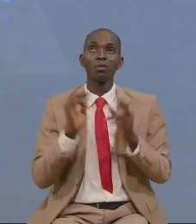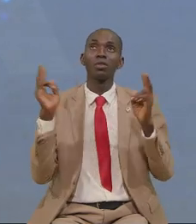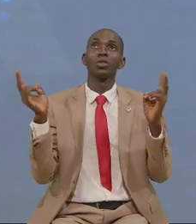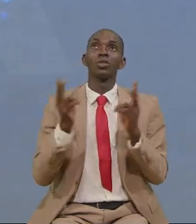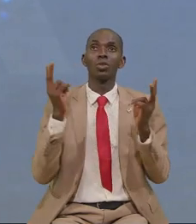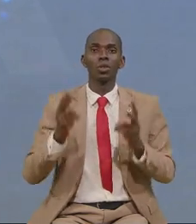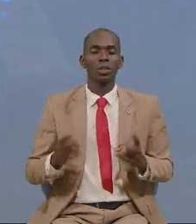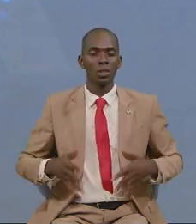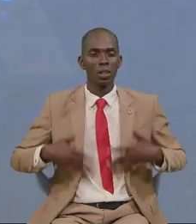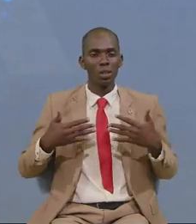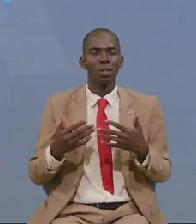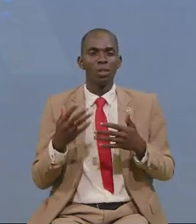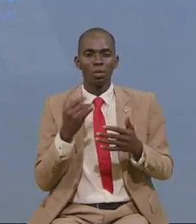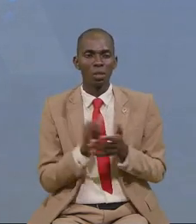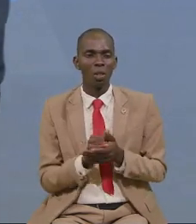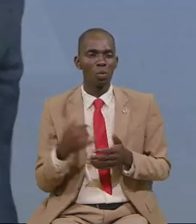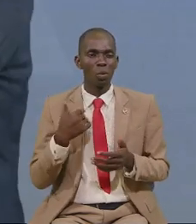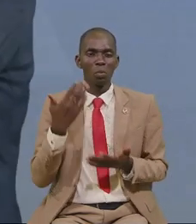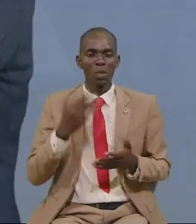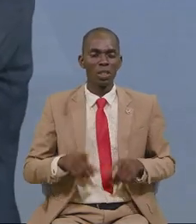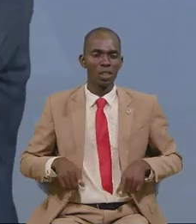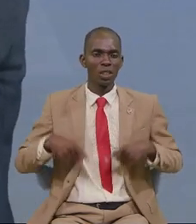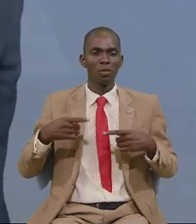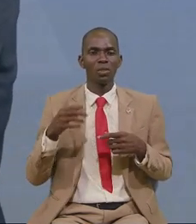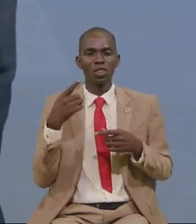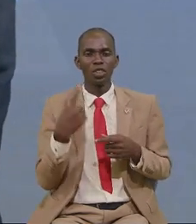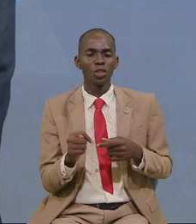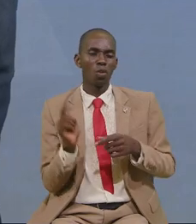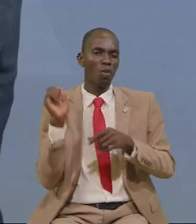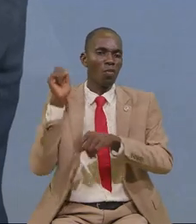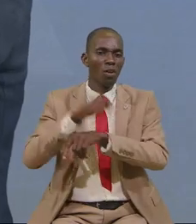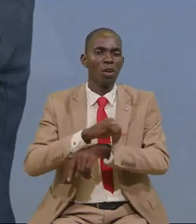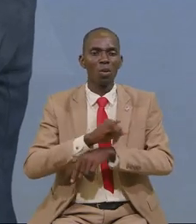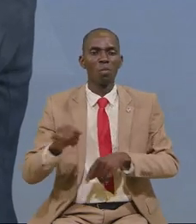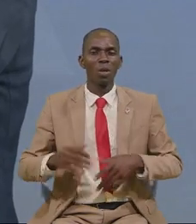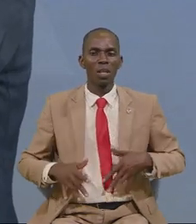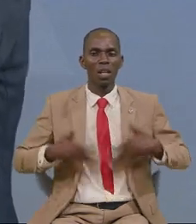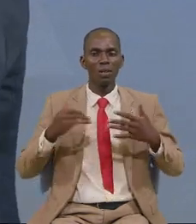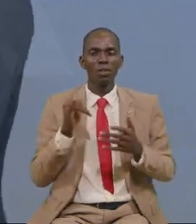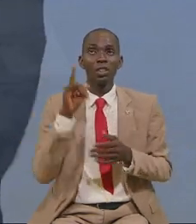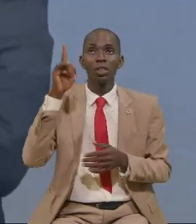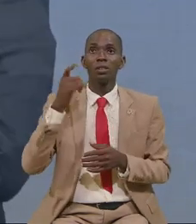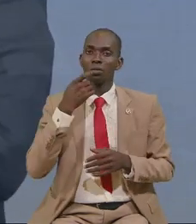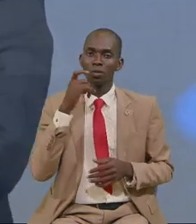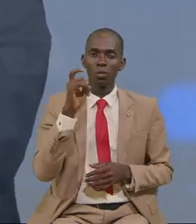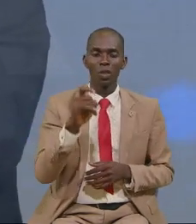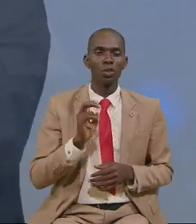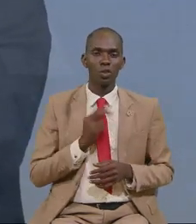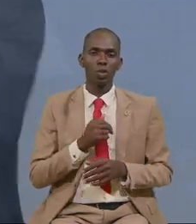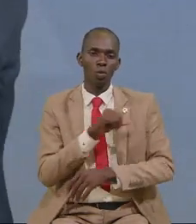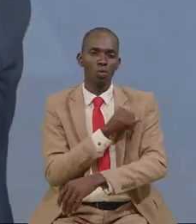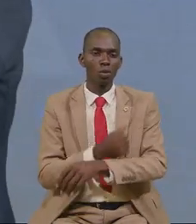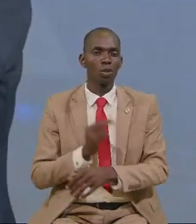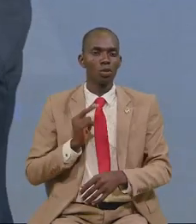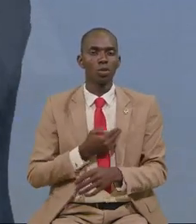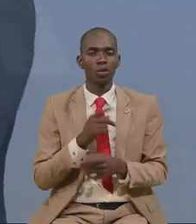the triumphant life, live the overcoming life. He authorizes us to be like him.